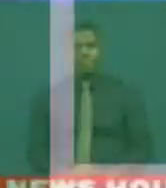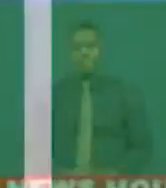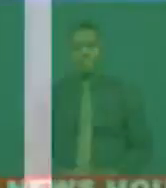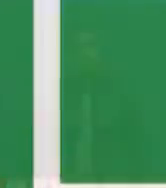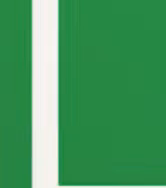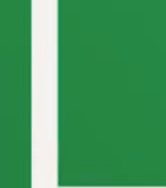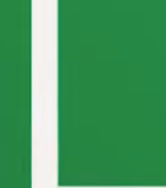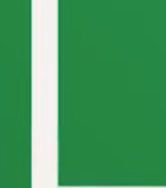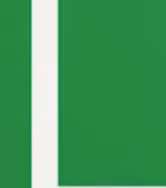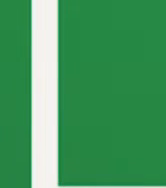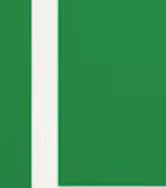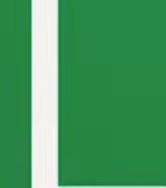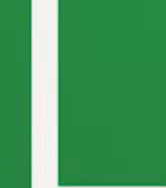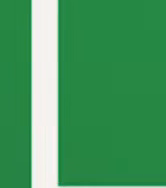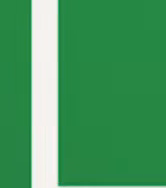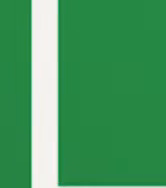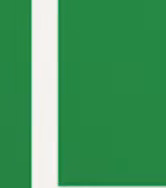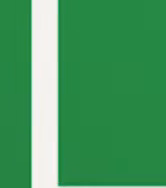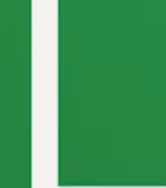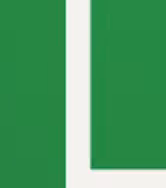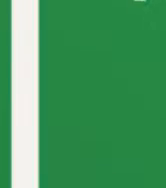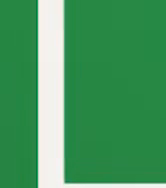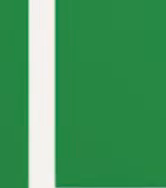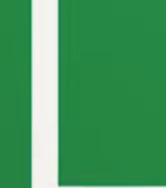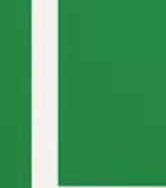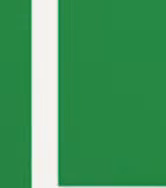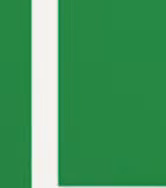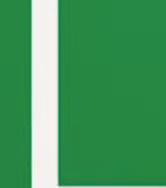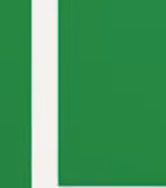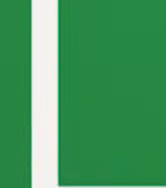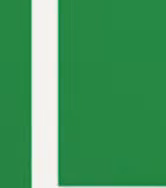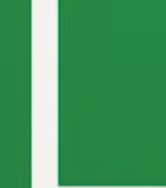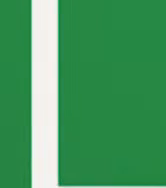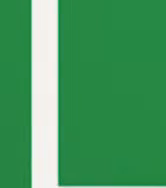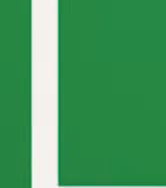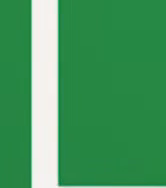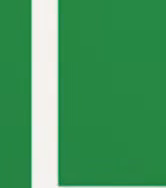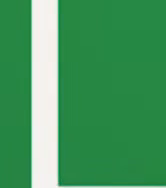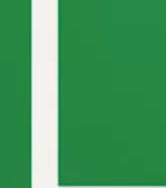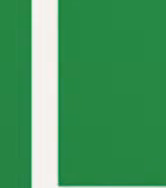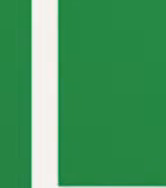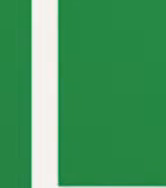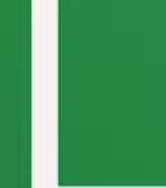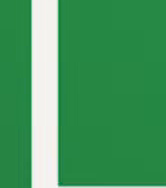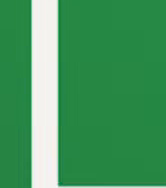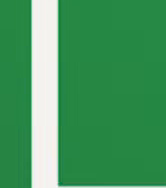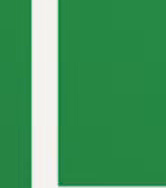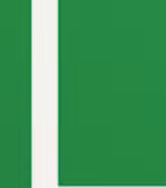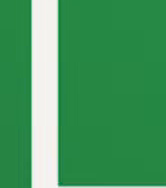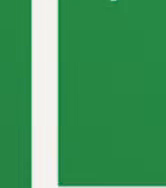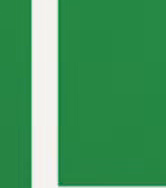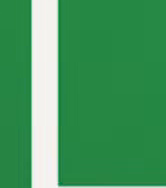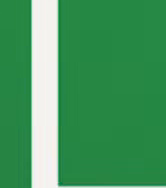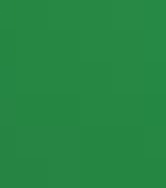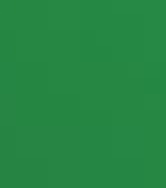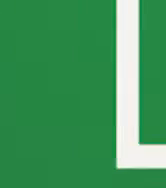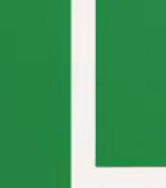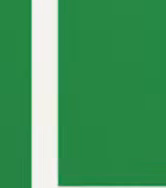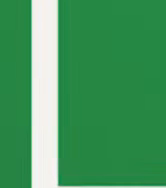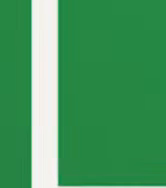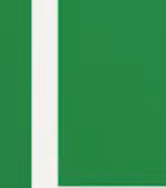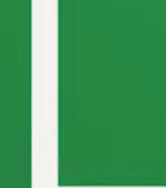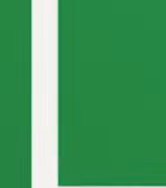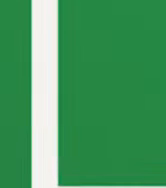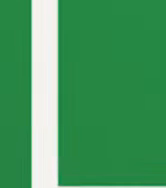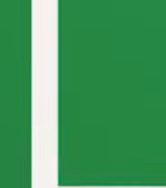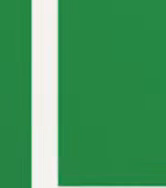It's GTP, the name behind authentic and original Ghanaian textile prints, and West Africa's leading print and textile brand.